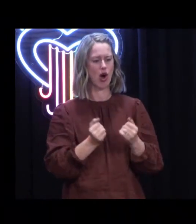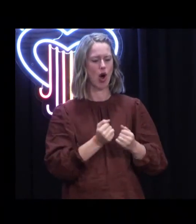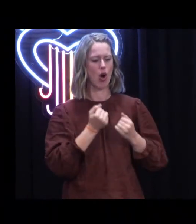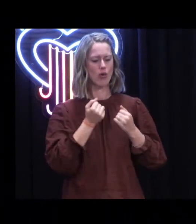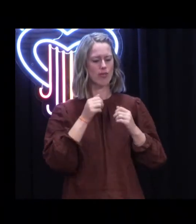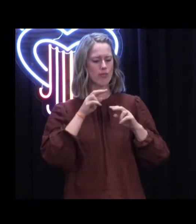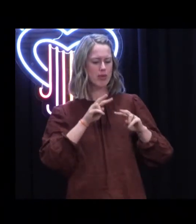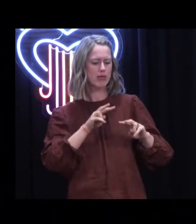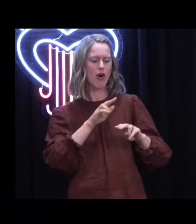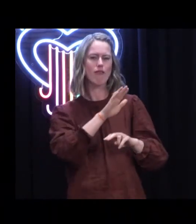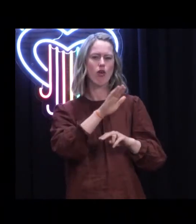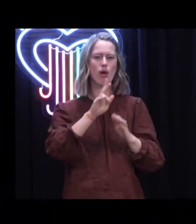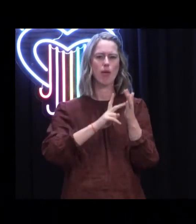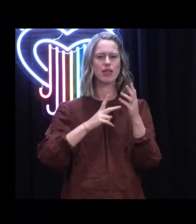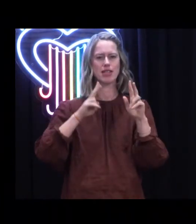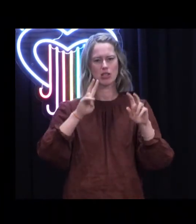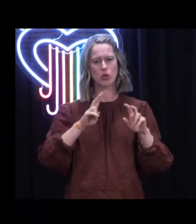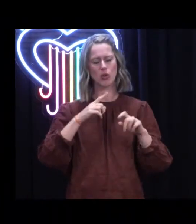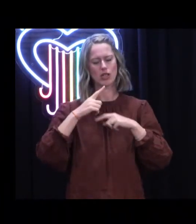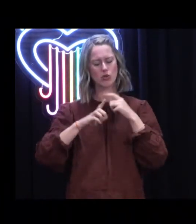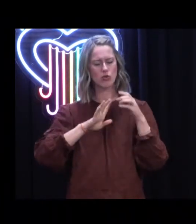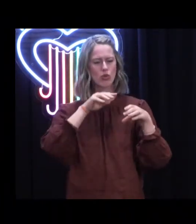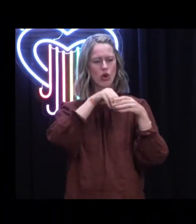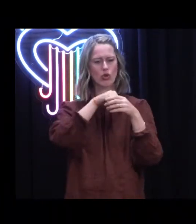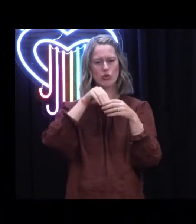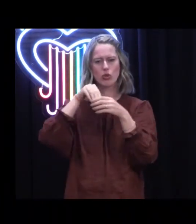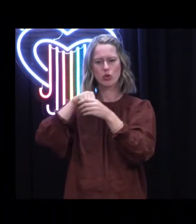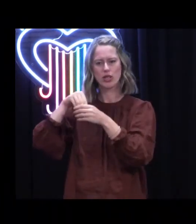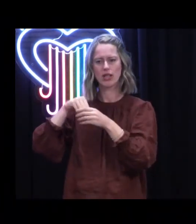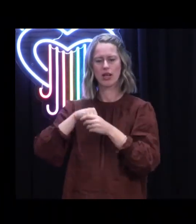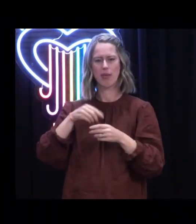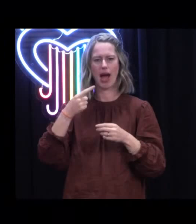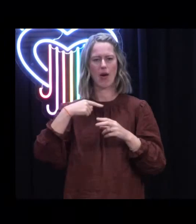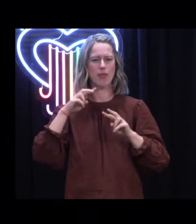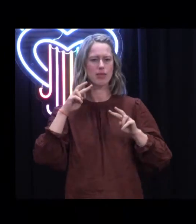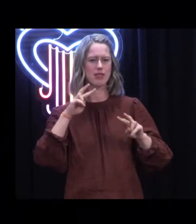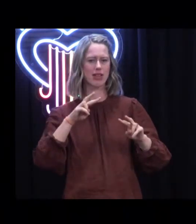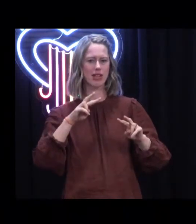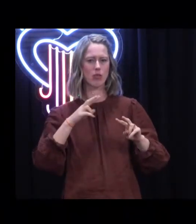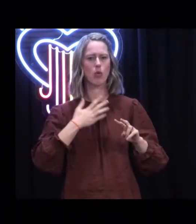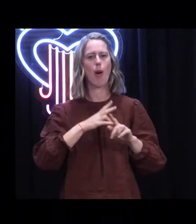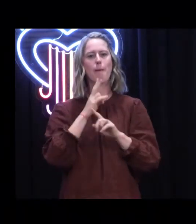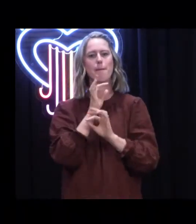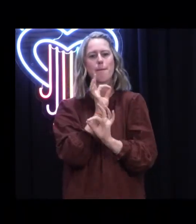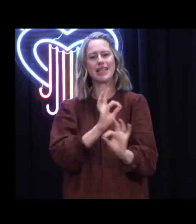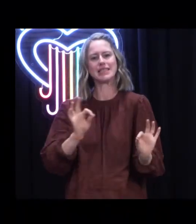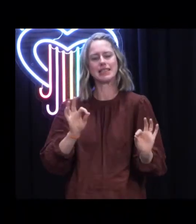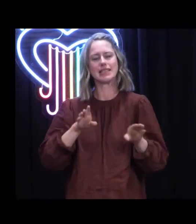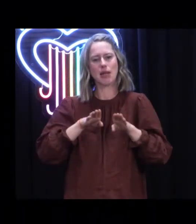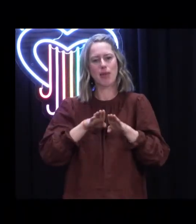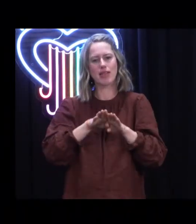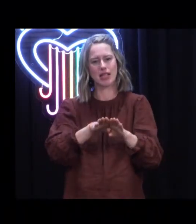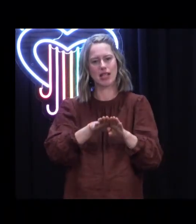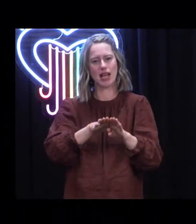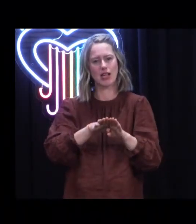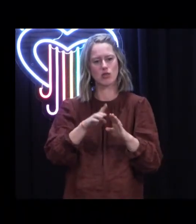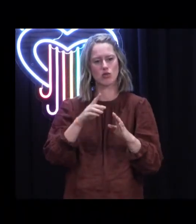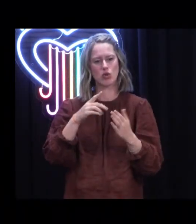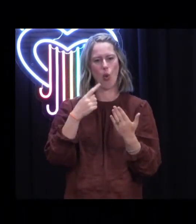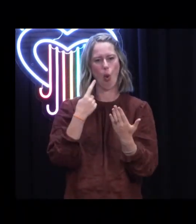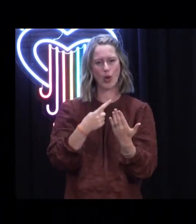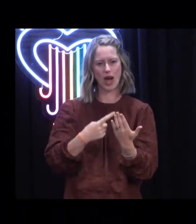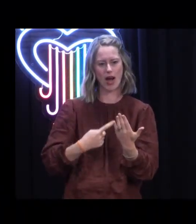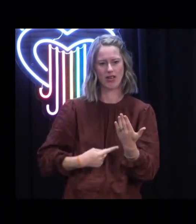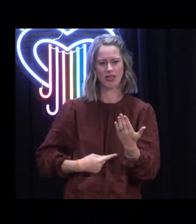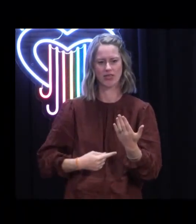policy issues. We'll continue to make a contribution, but our lens is very much peace, stability, and a rules-based order. That'll always be the